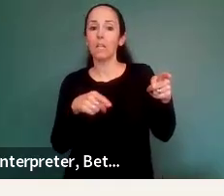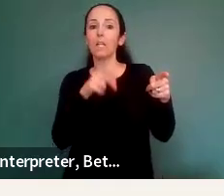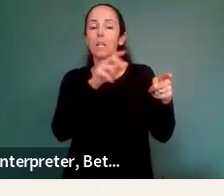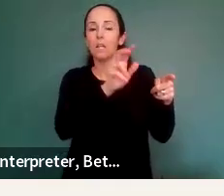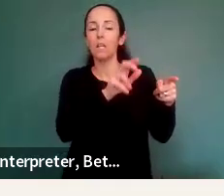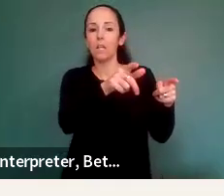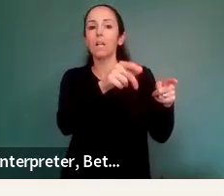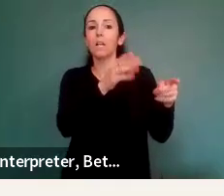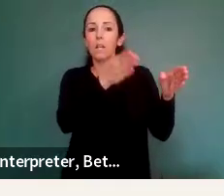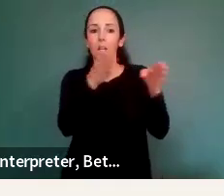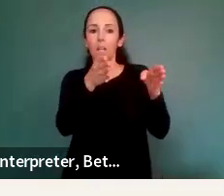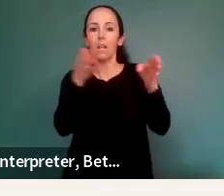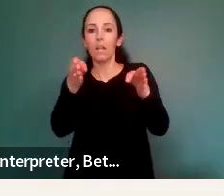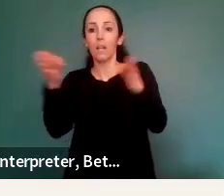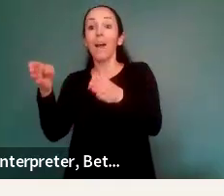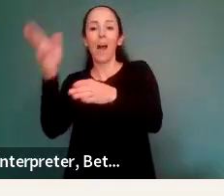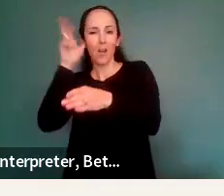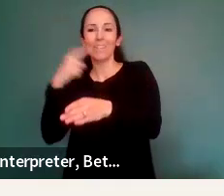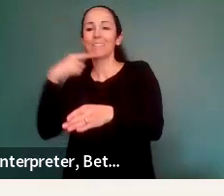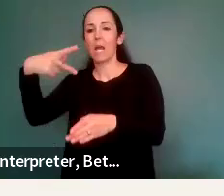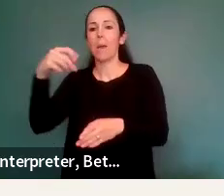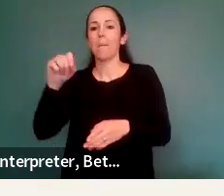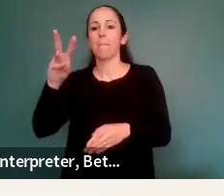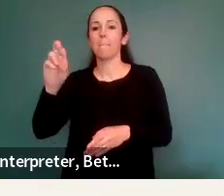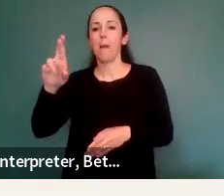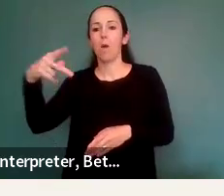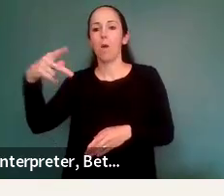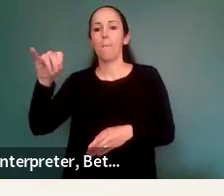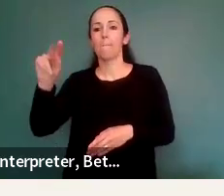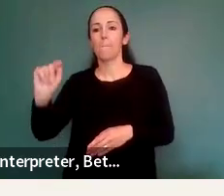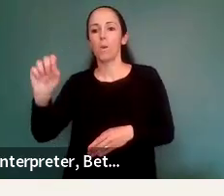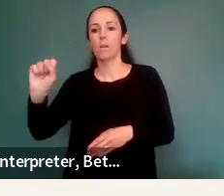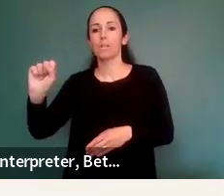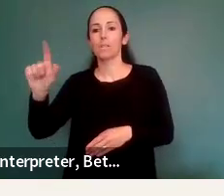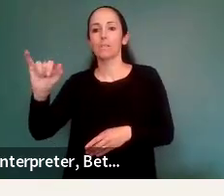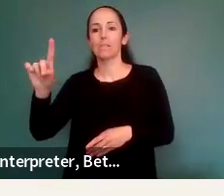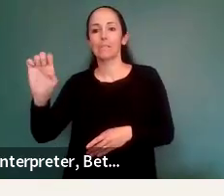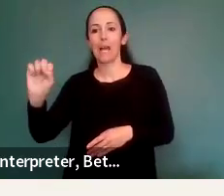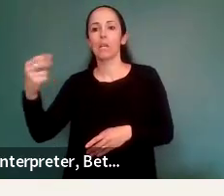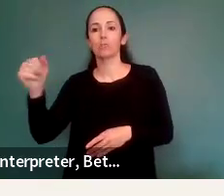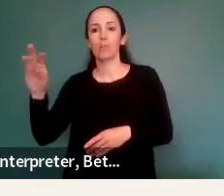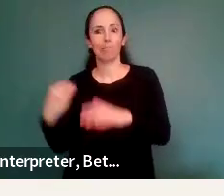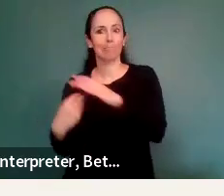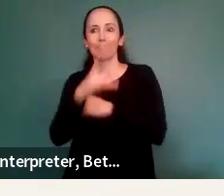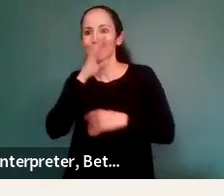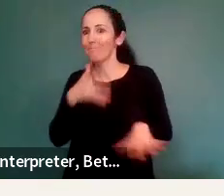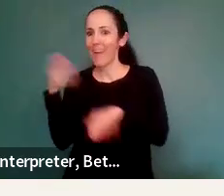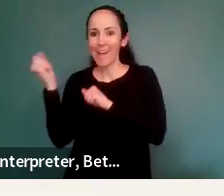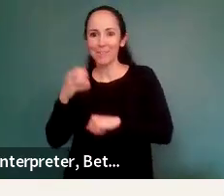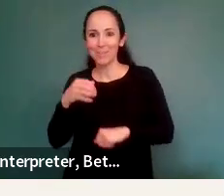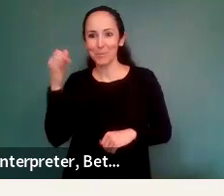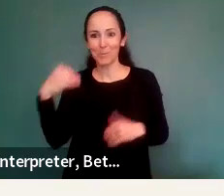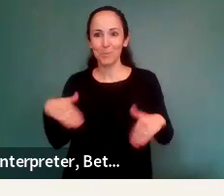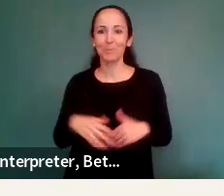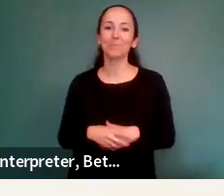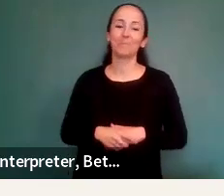to PowerPoint slideshow. So let me Land, slide navigate 5 this dash and you can, and we'll see what's going on here. land. Slide 5 dash listen to a screen